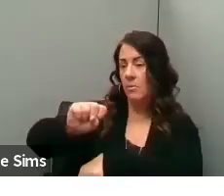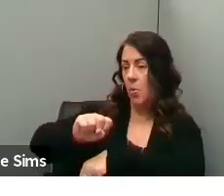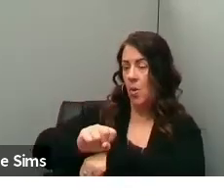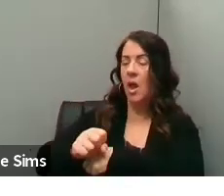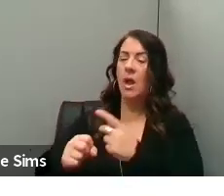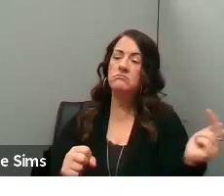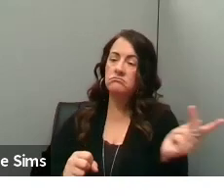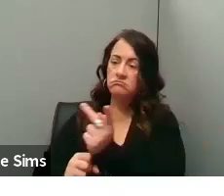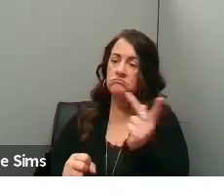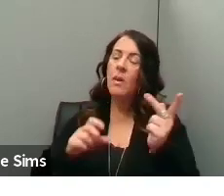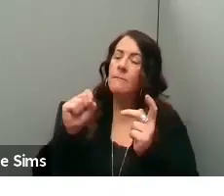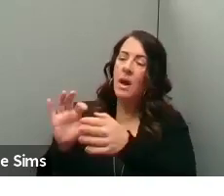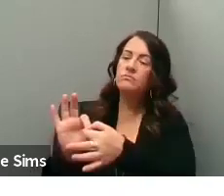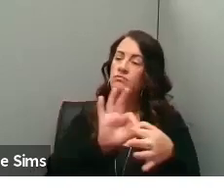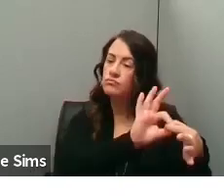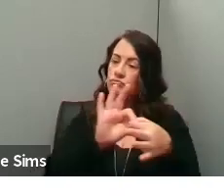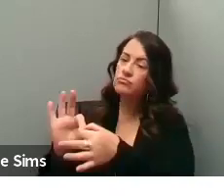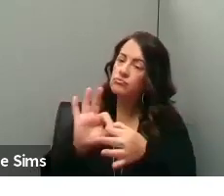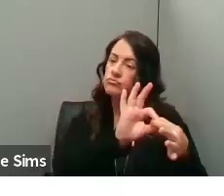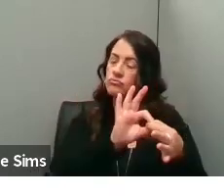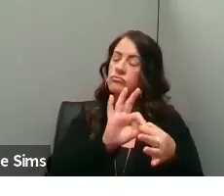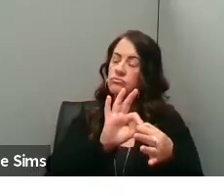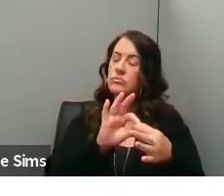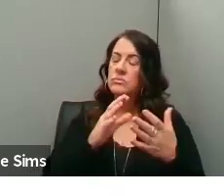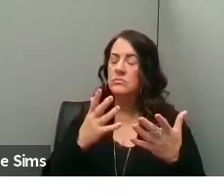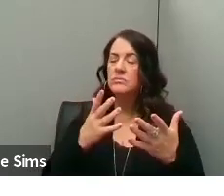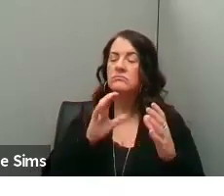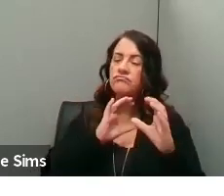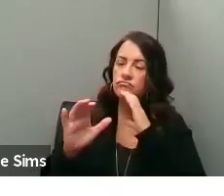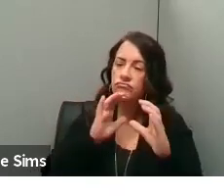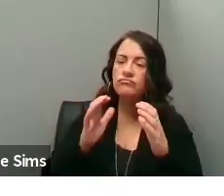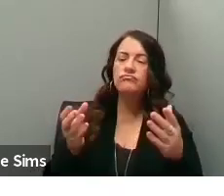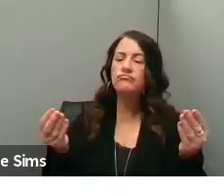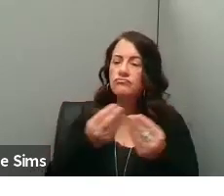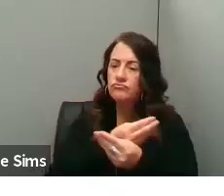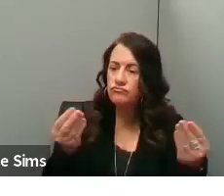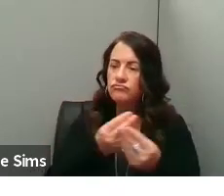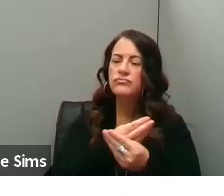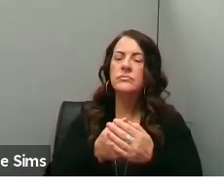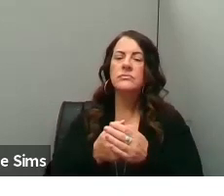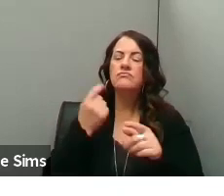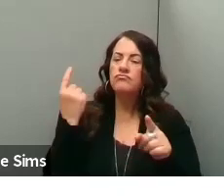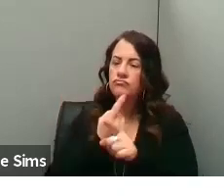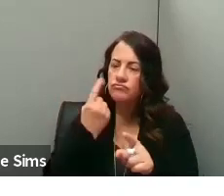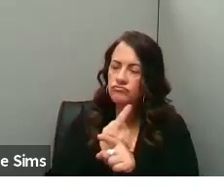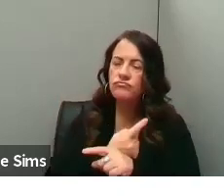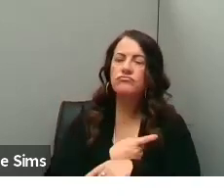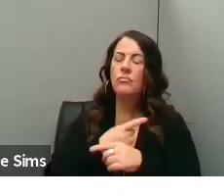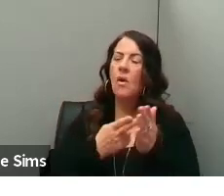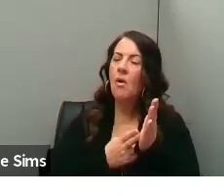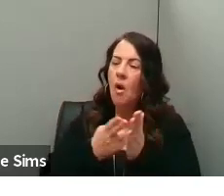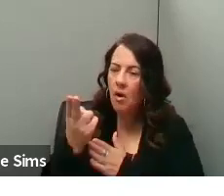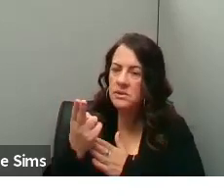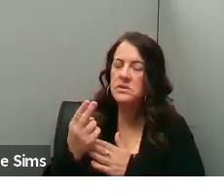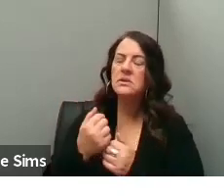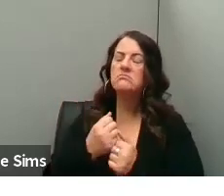the interactive process. The interactive process must be conducted timely and in good faith,